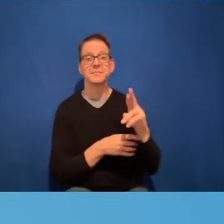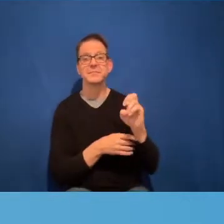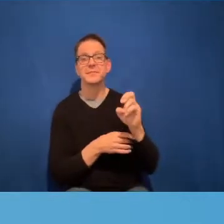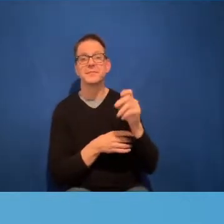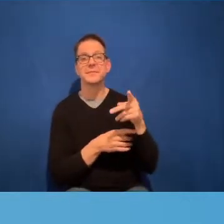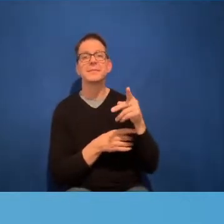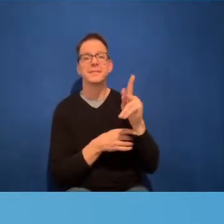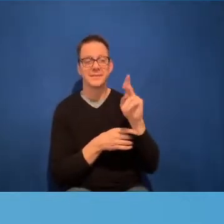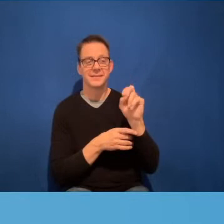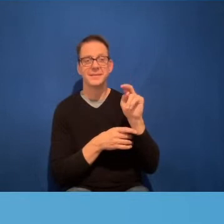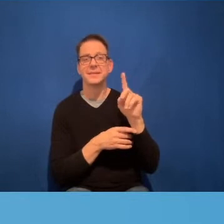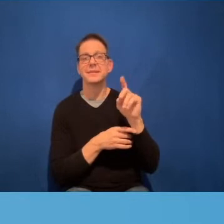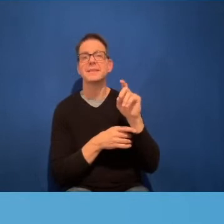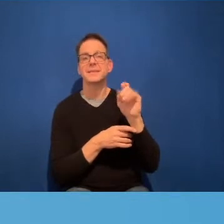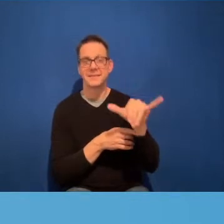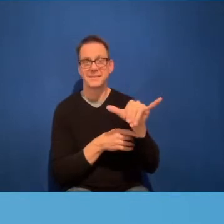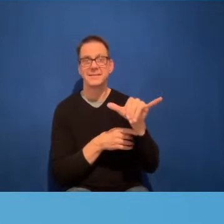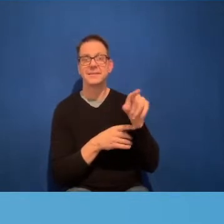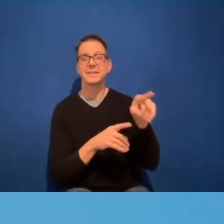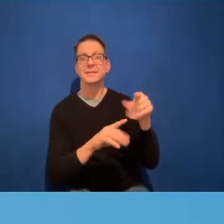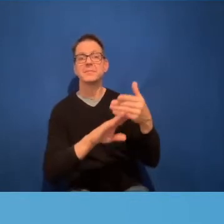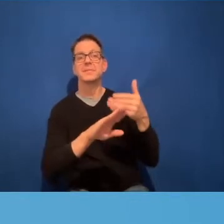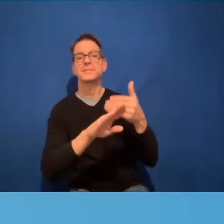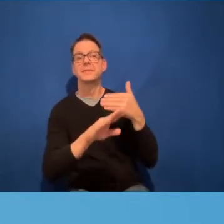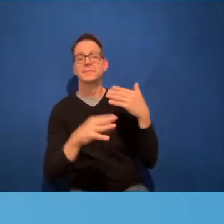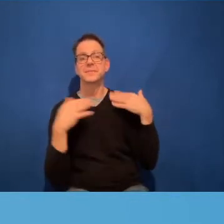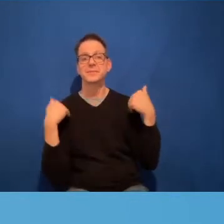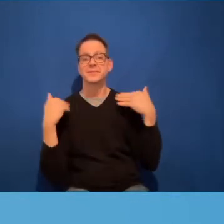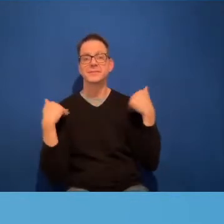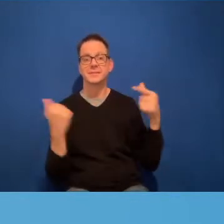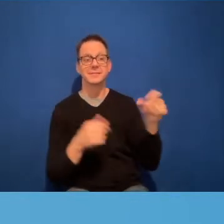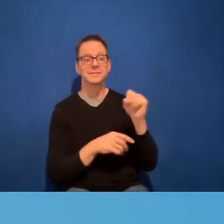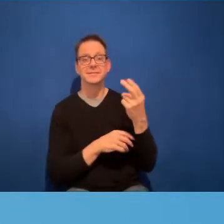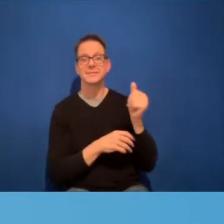Tyler Shandro had waged a war against